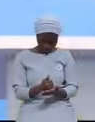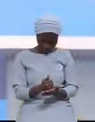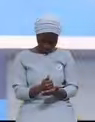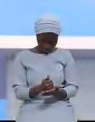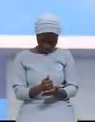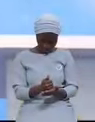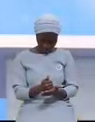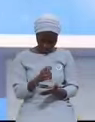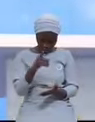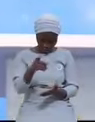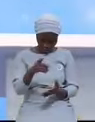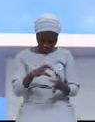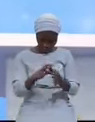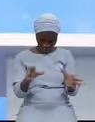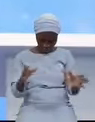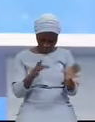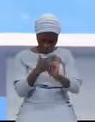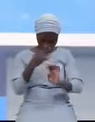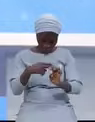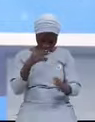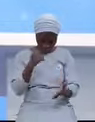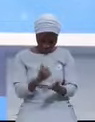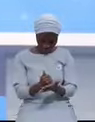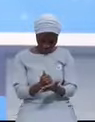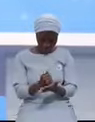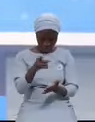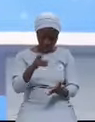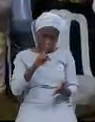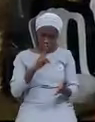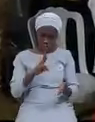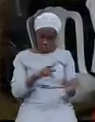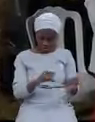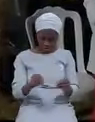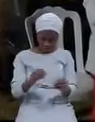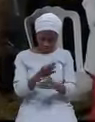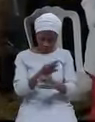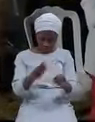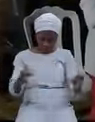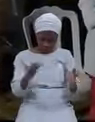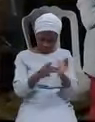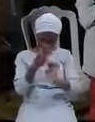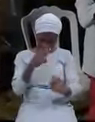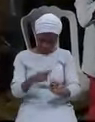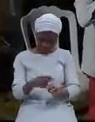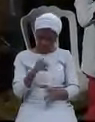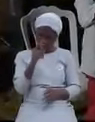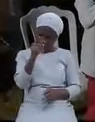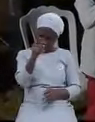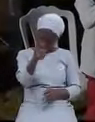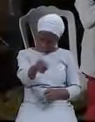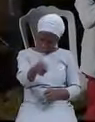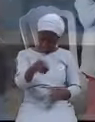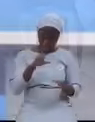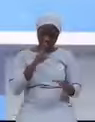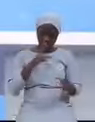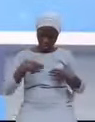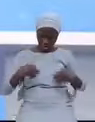You are loosed. You are set free. You are healed.